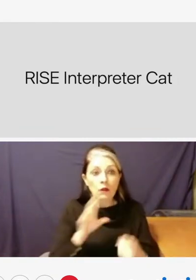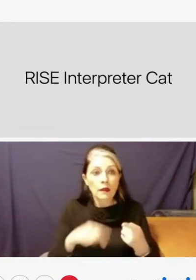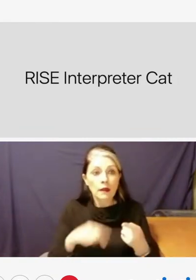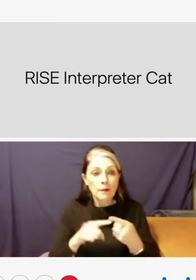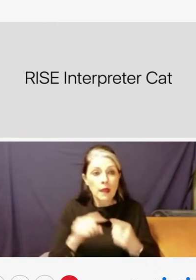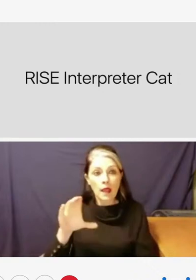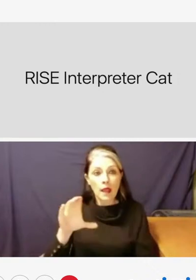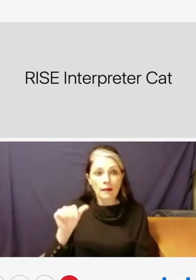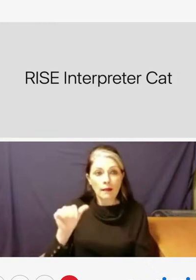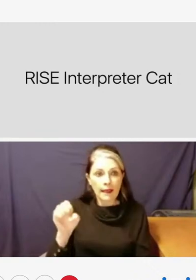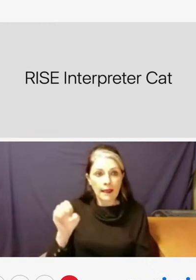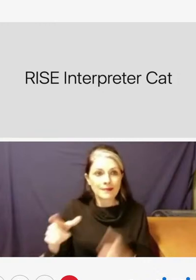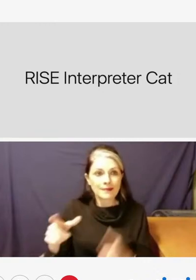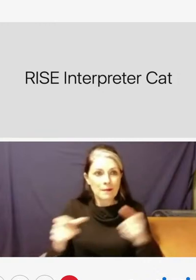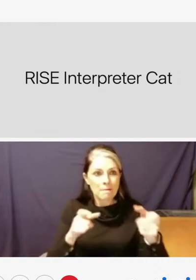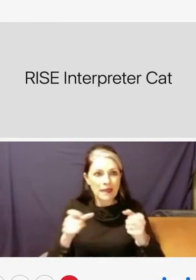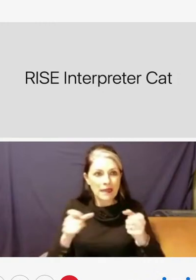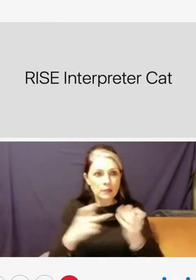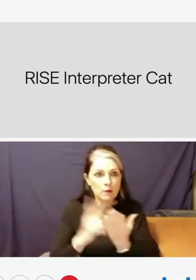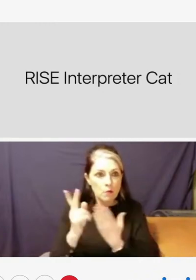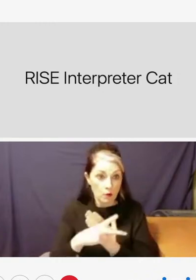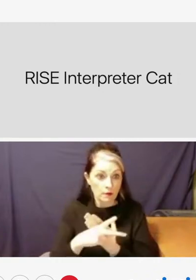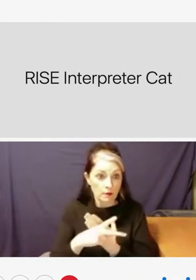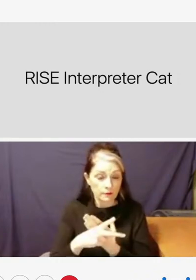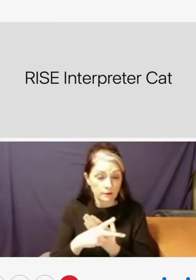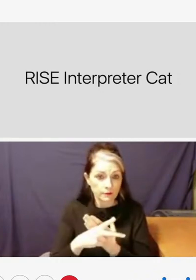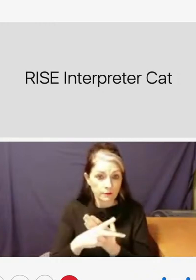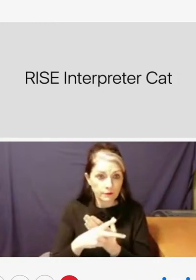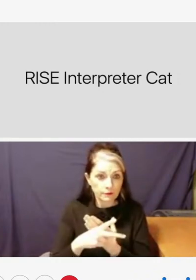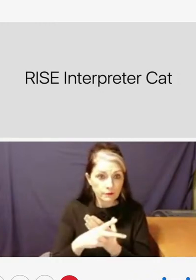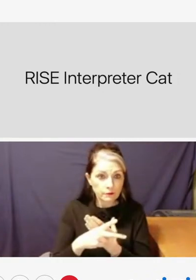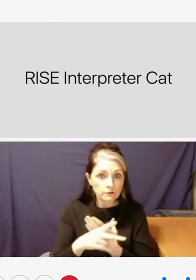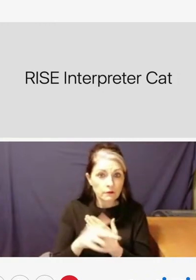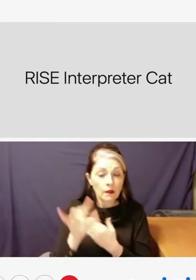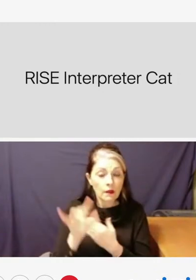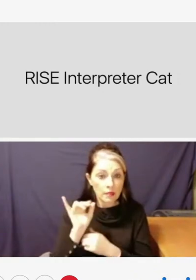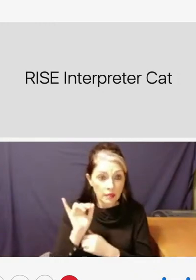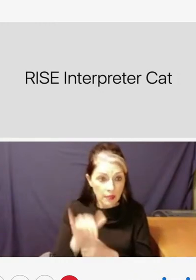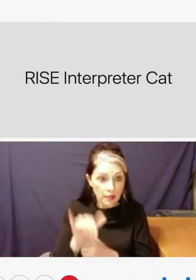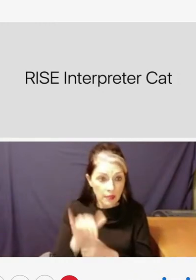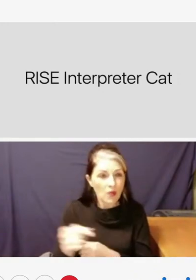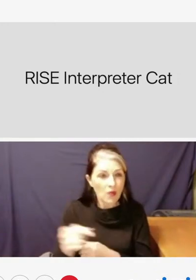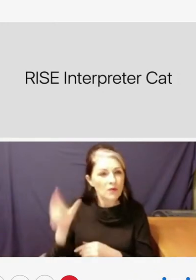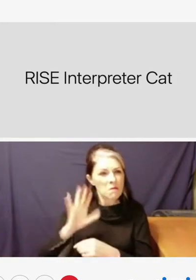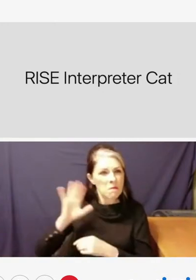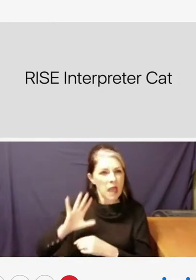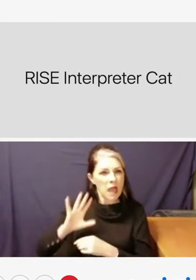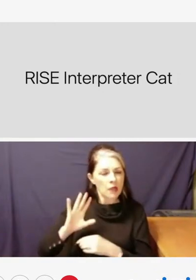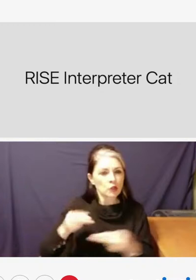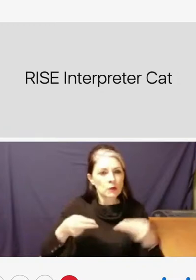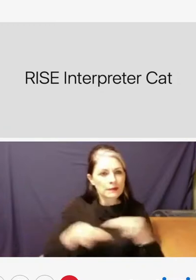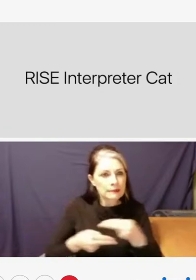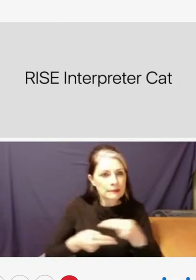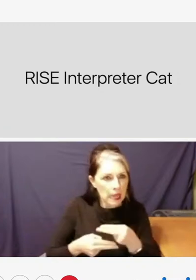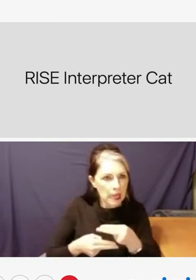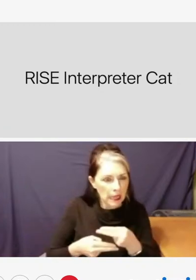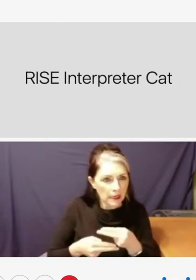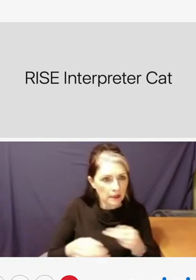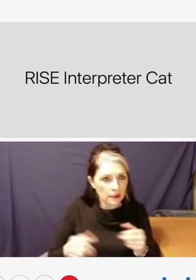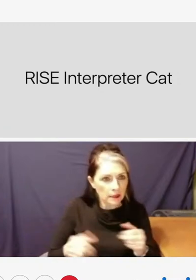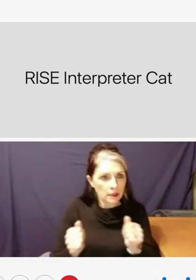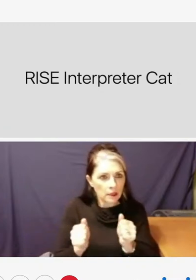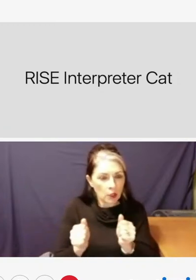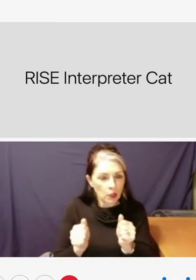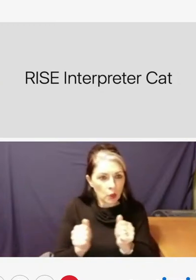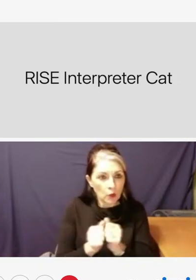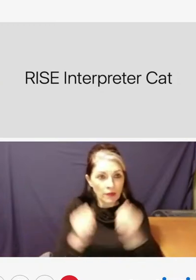program our case management case management program goes back to the slide that I showed with malow's hierarchy of needs